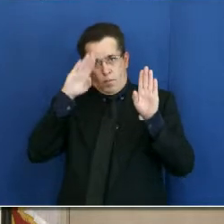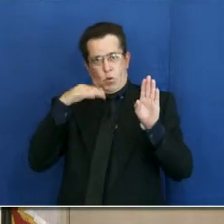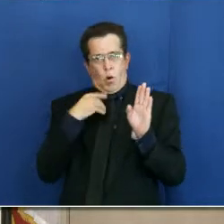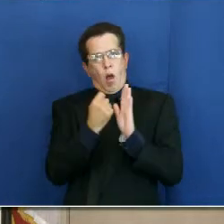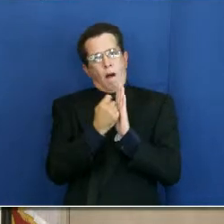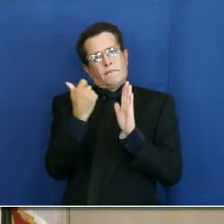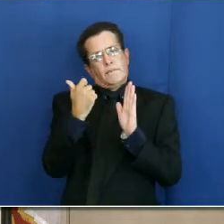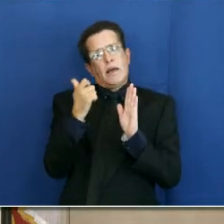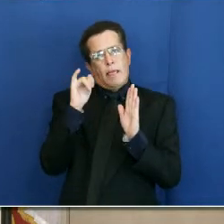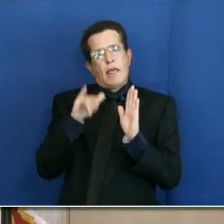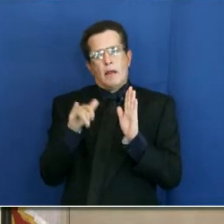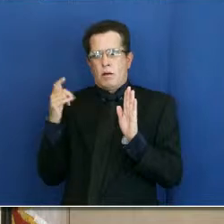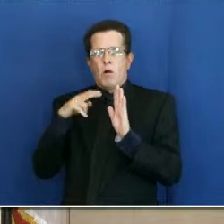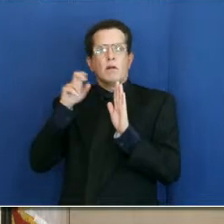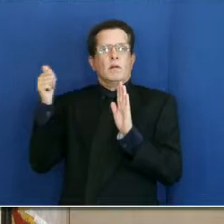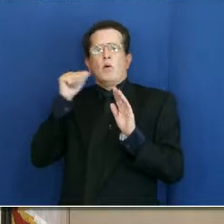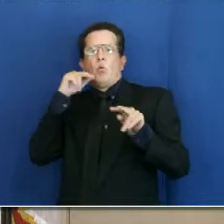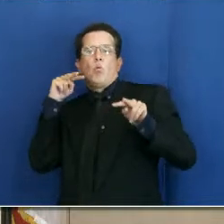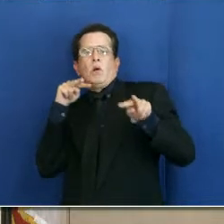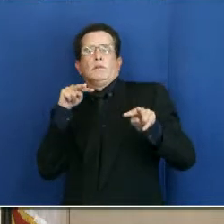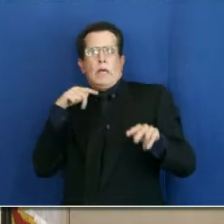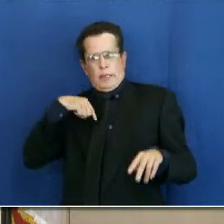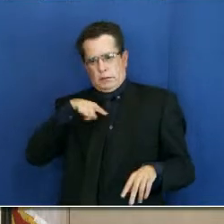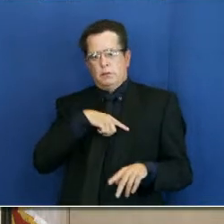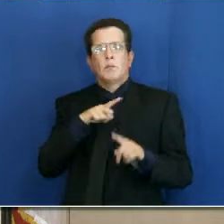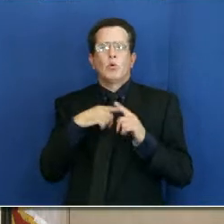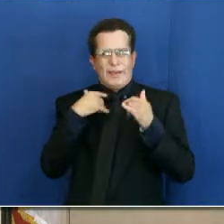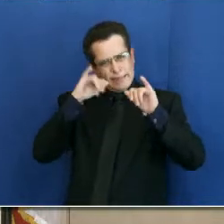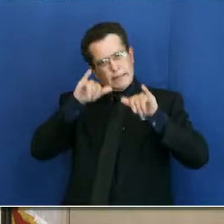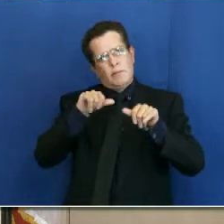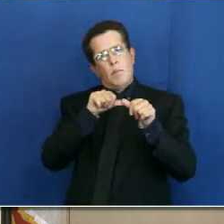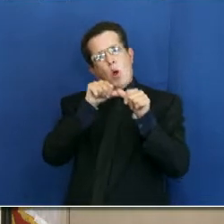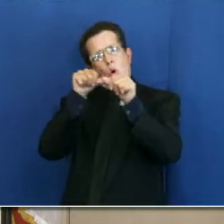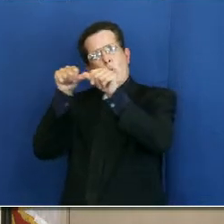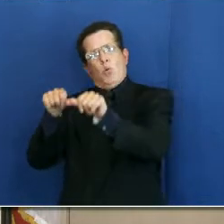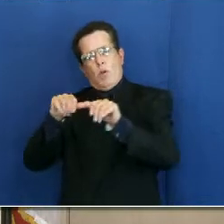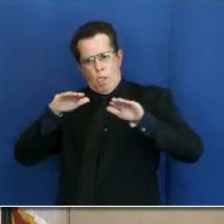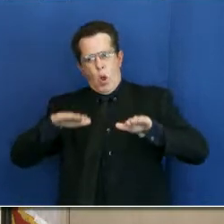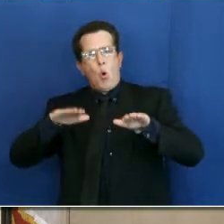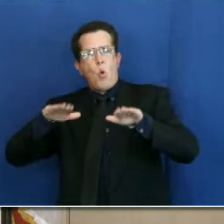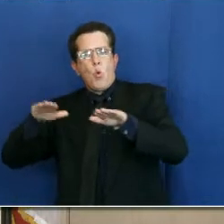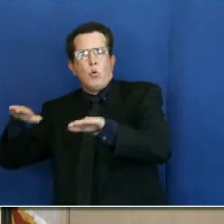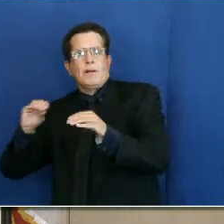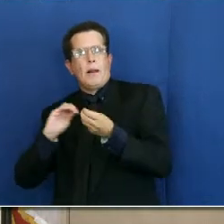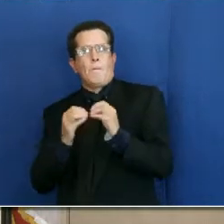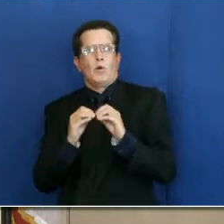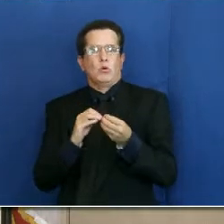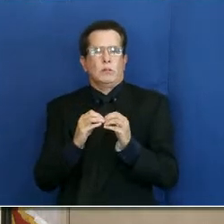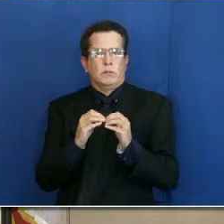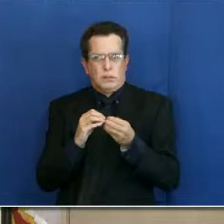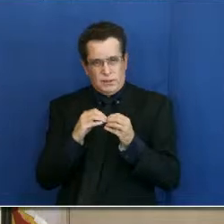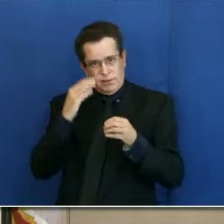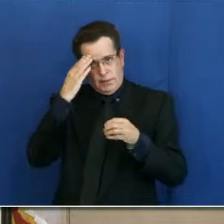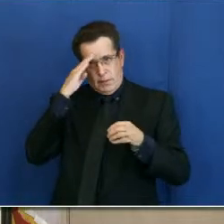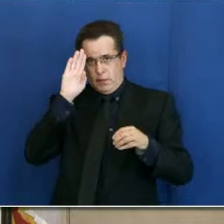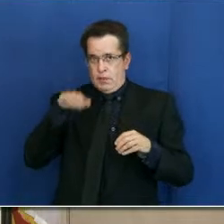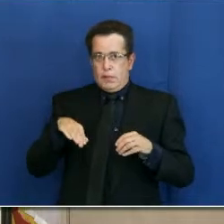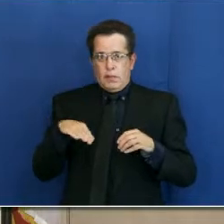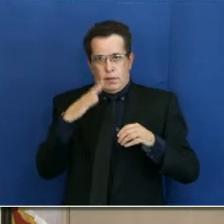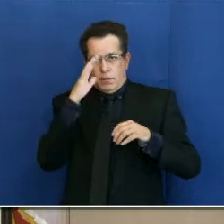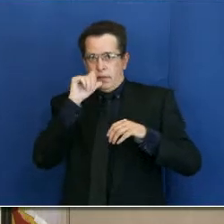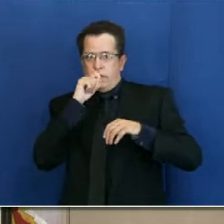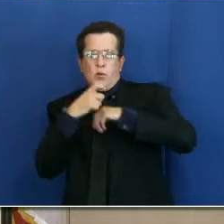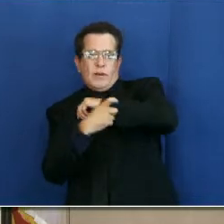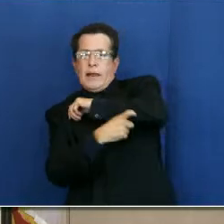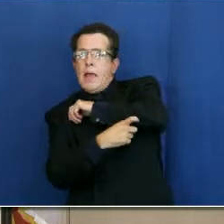get our case count below that. The goal is to have it remain below that. And we have to avoid the temptation or mindset that if tomorrow's numbers